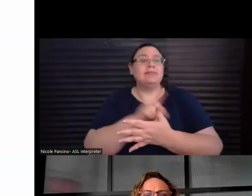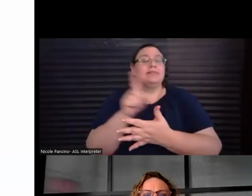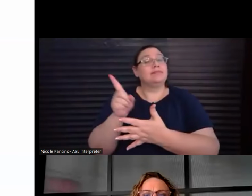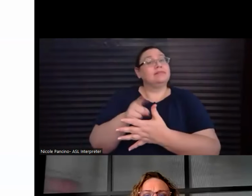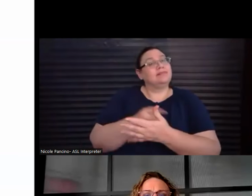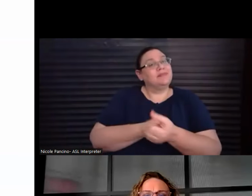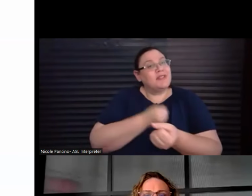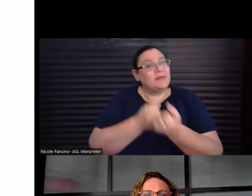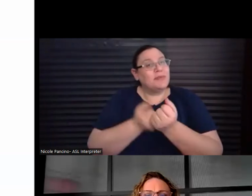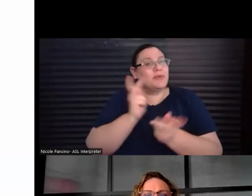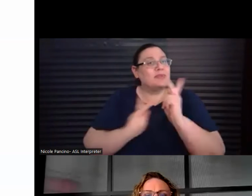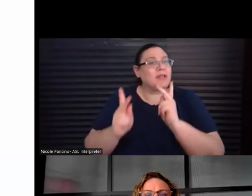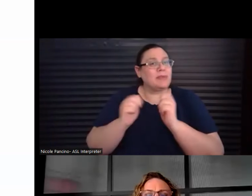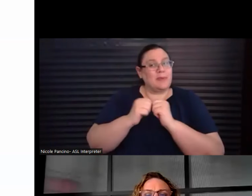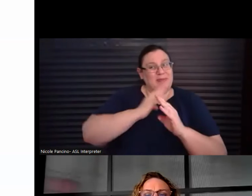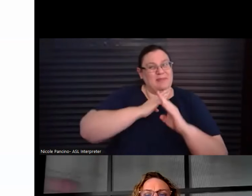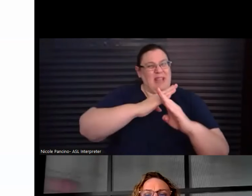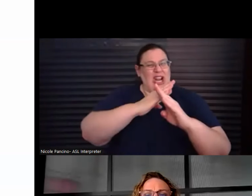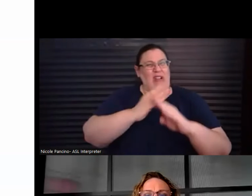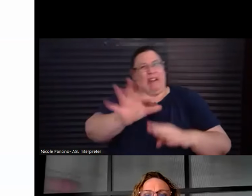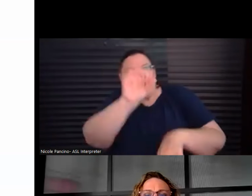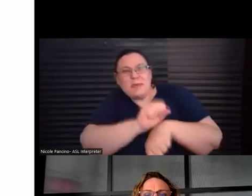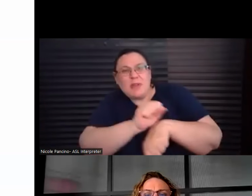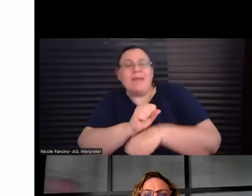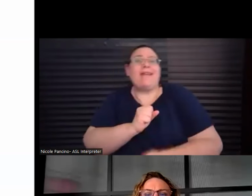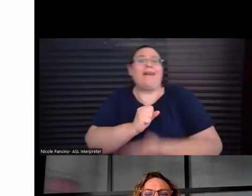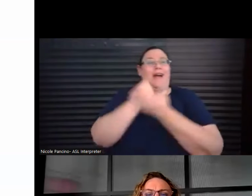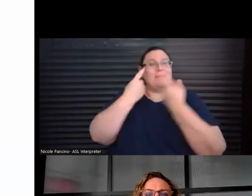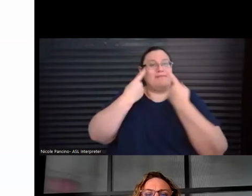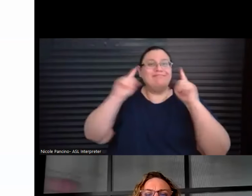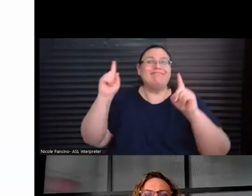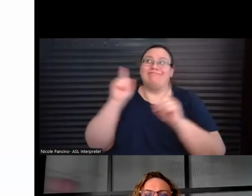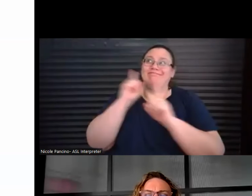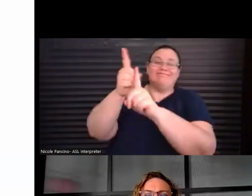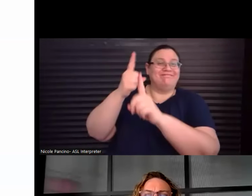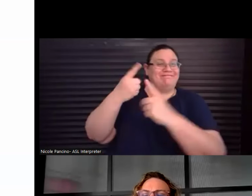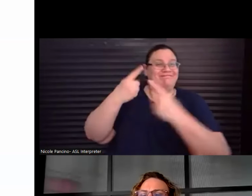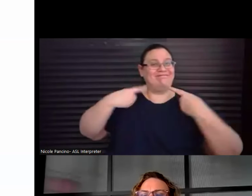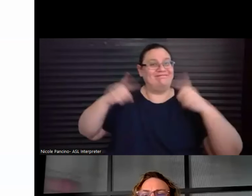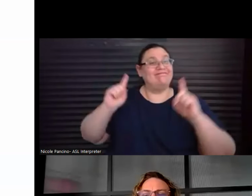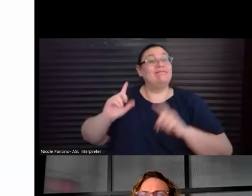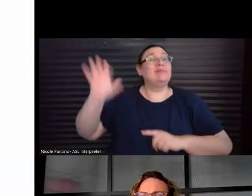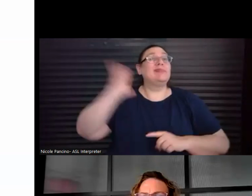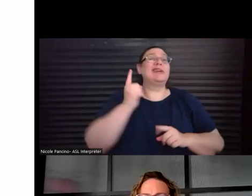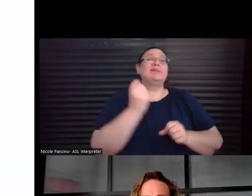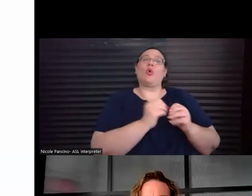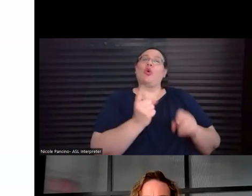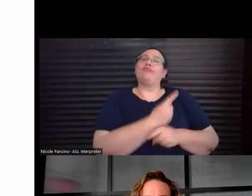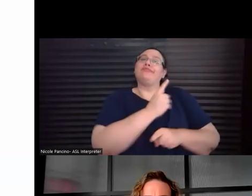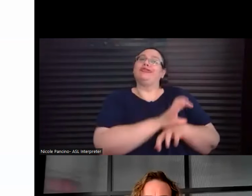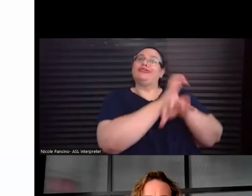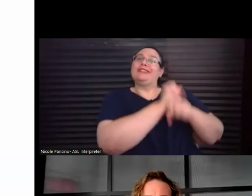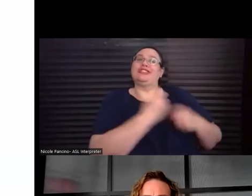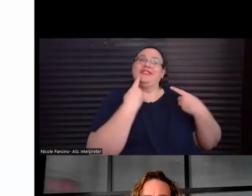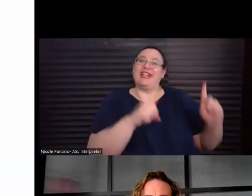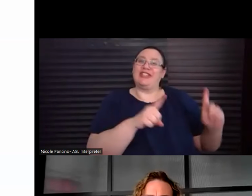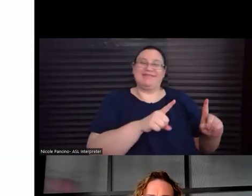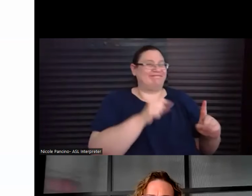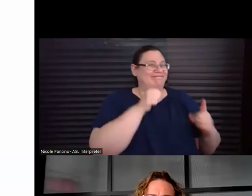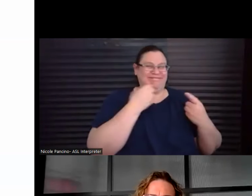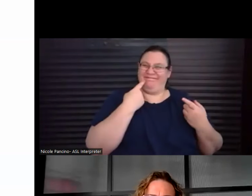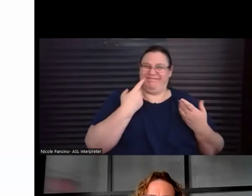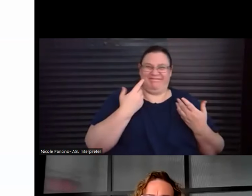with barriers to employment to attain their employment goals when traditional strategies just aren't succeeding for that